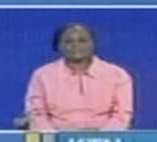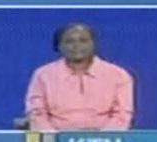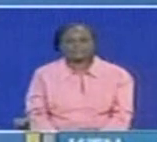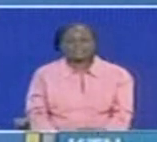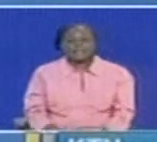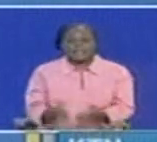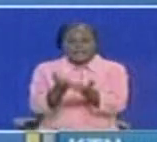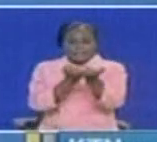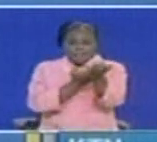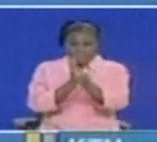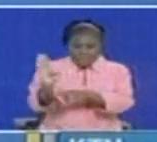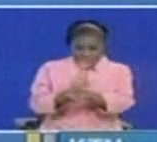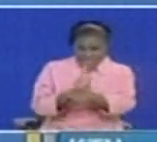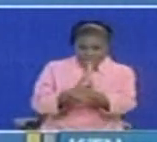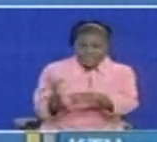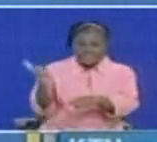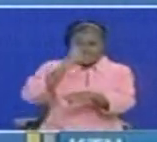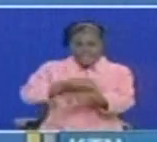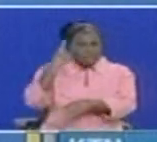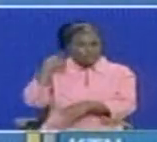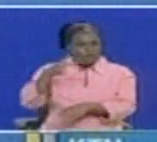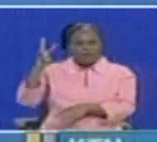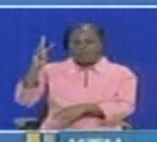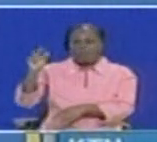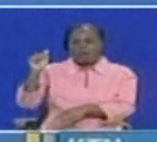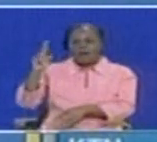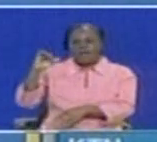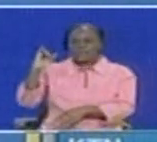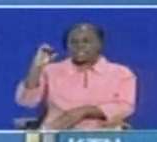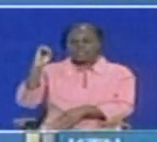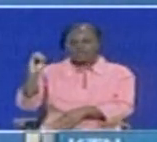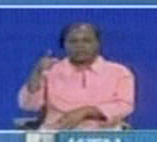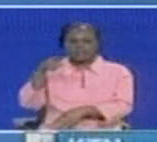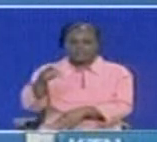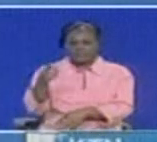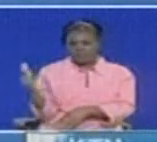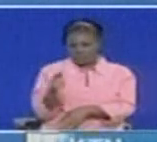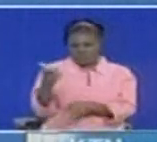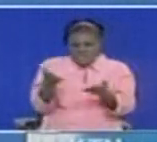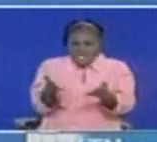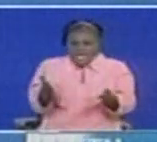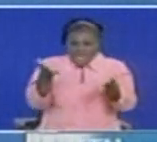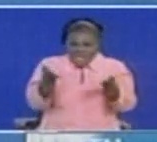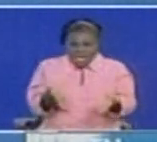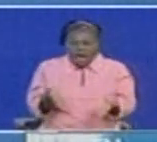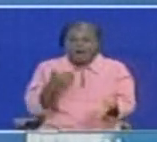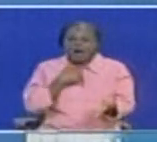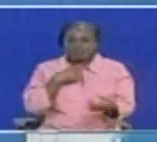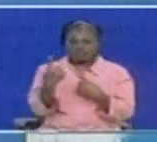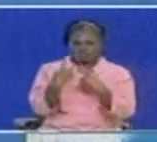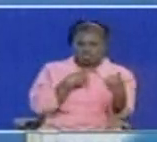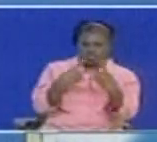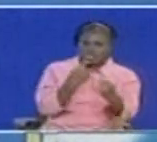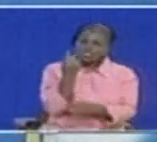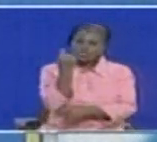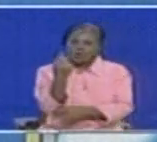Now, it's a busy day for Dr. Hassan Wario from that particular event. He's in the studio with me now, and we're going to be talking